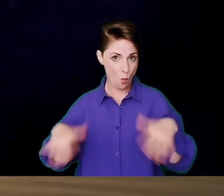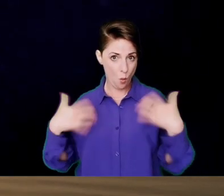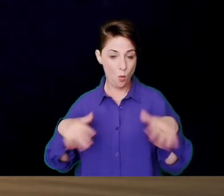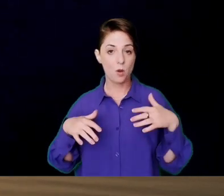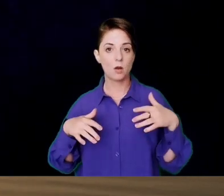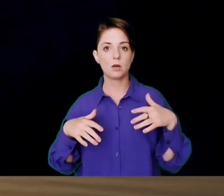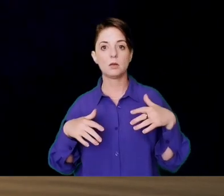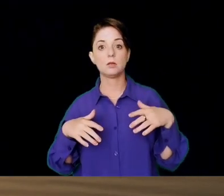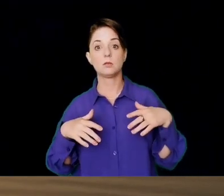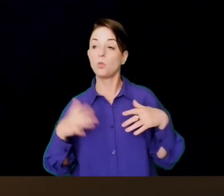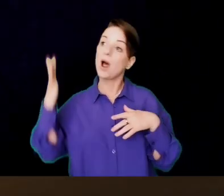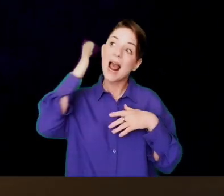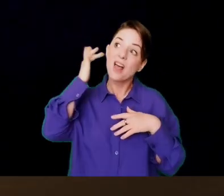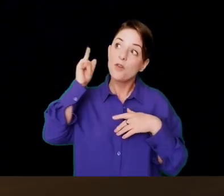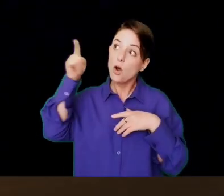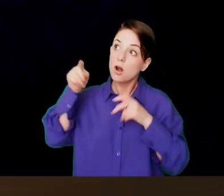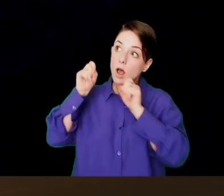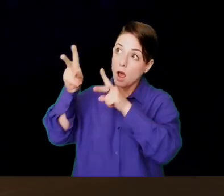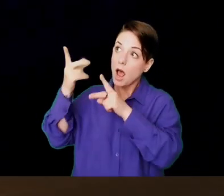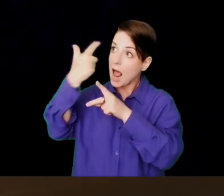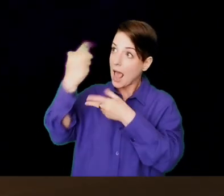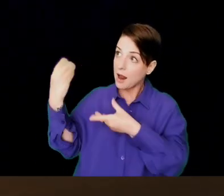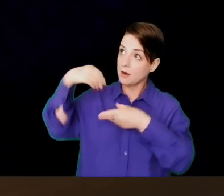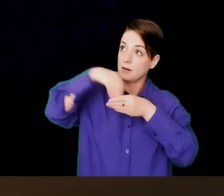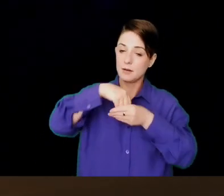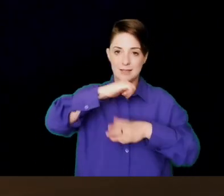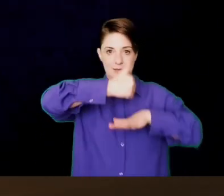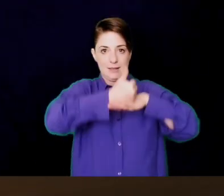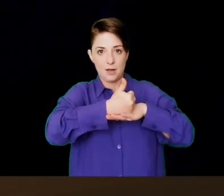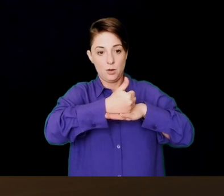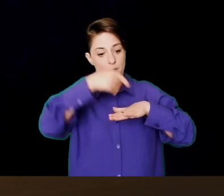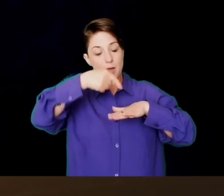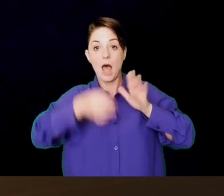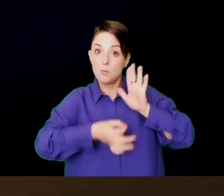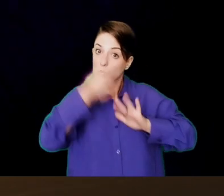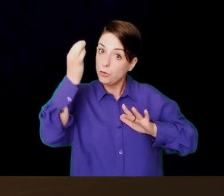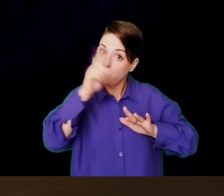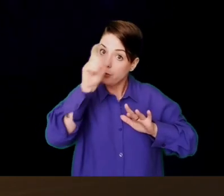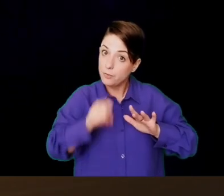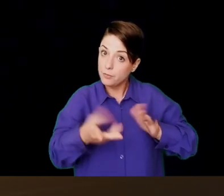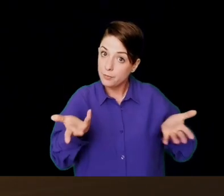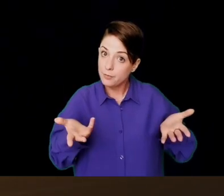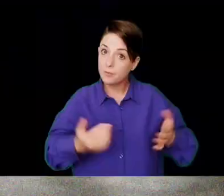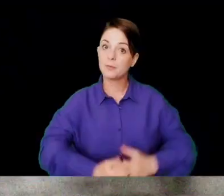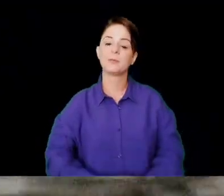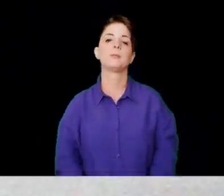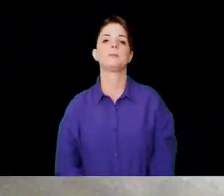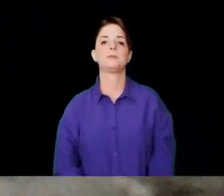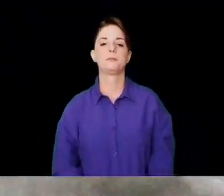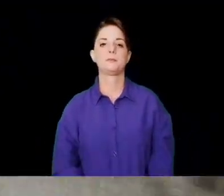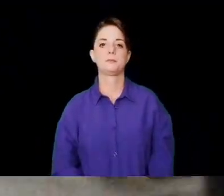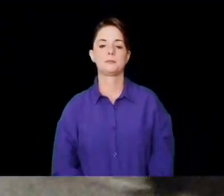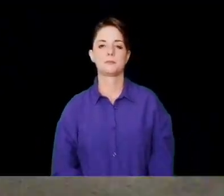But could Clover and Blue Marine bring the Californian approach to the UK and improve on it?